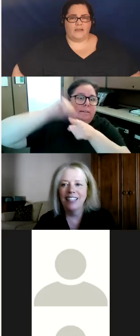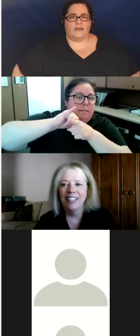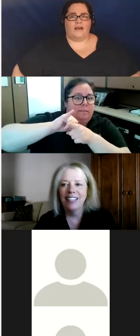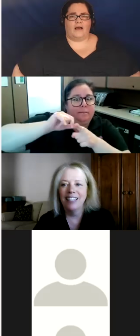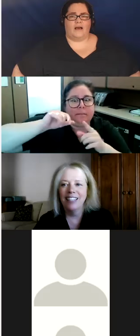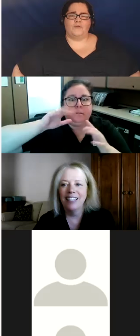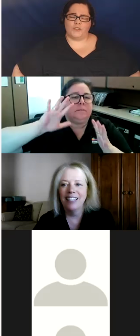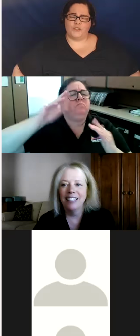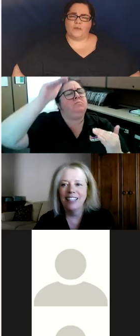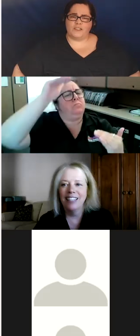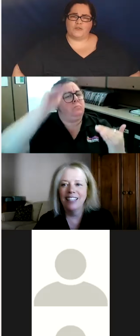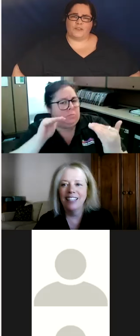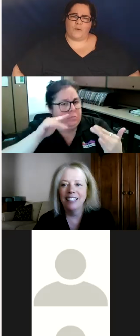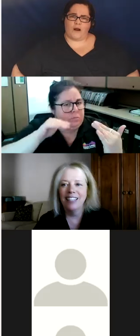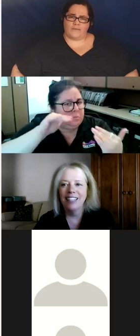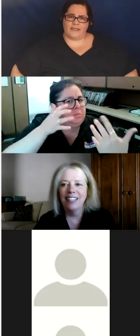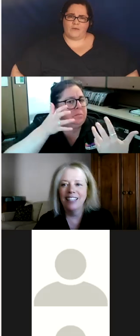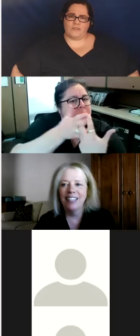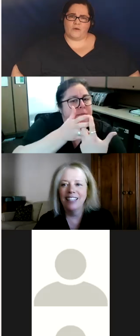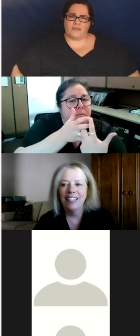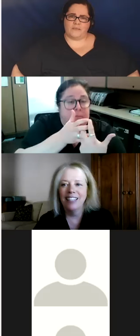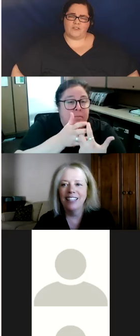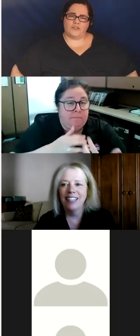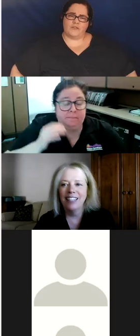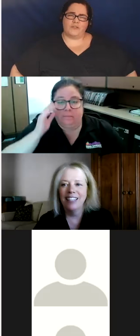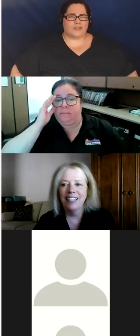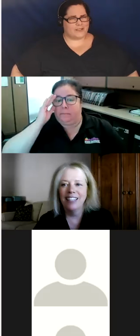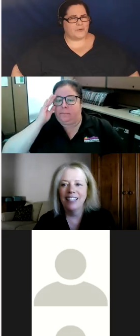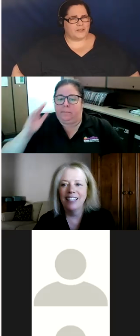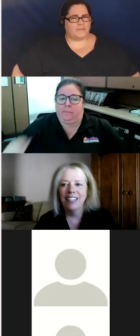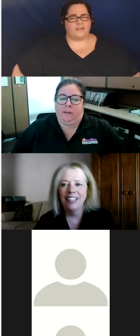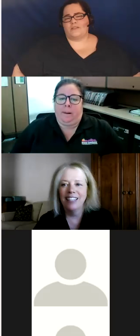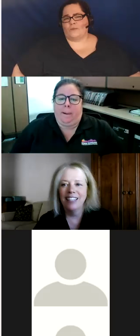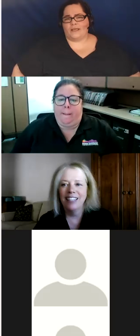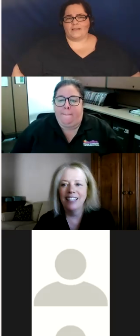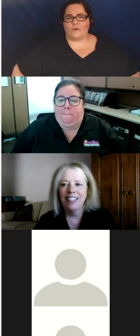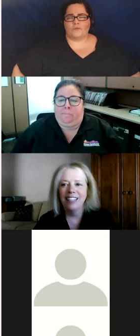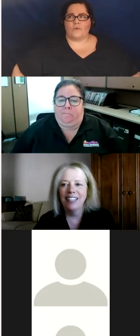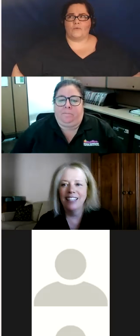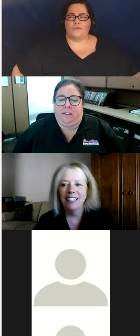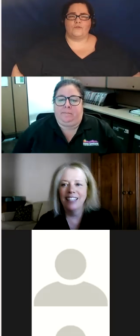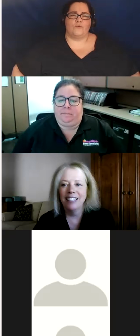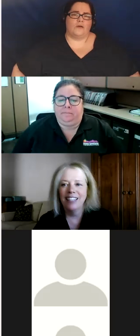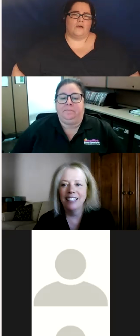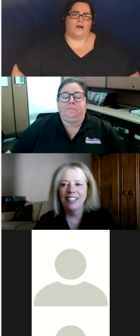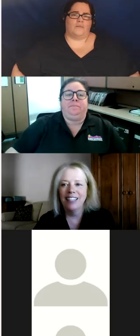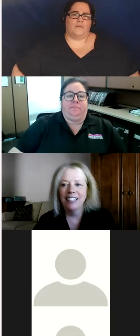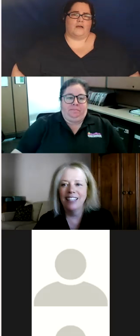solution. What you want to do when you are writing notes, though, is make sure that you start somewhere in the middle. Don't go